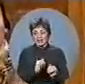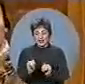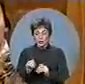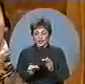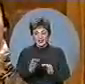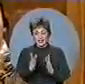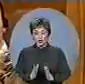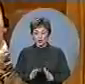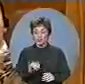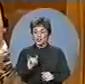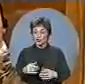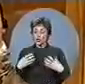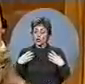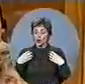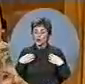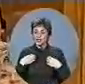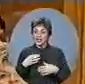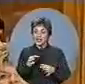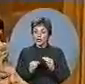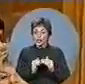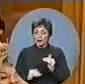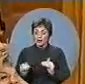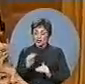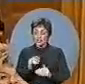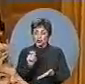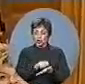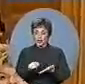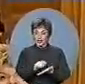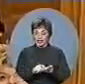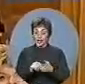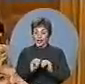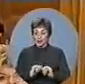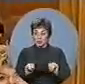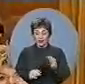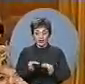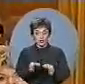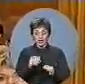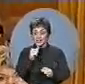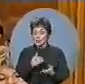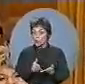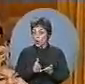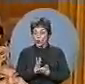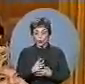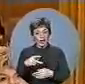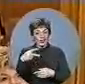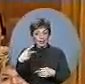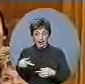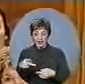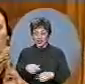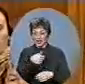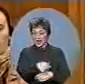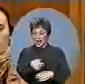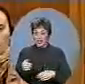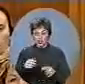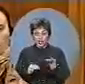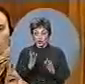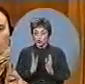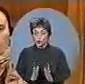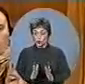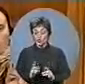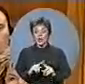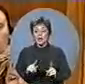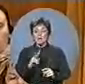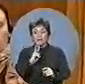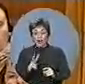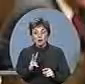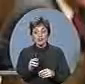this independence is not an individual right of judges. The Canadian Judicial Council wrote that the independence of the judiciary is not a